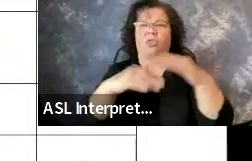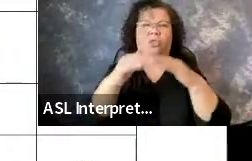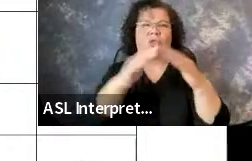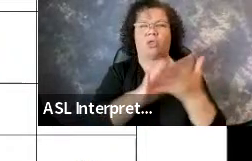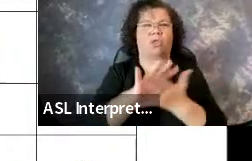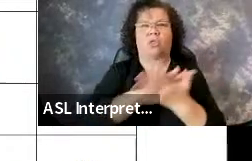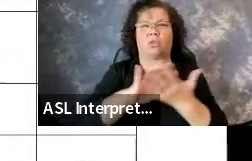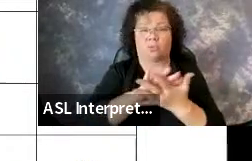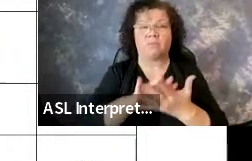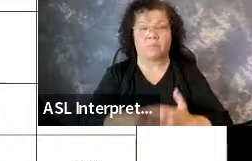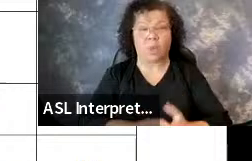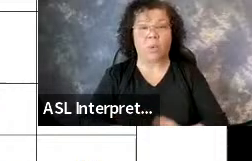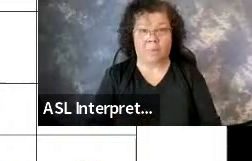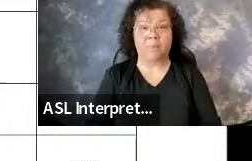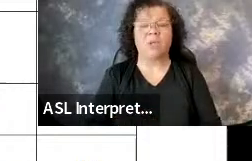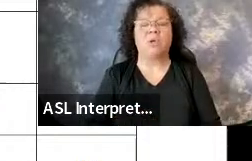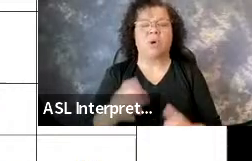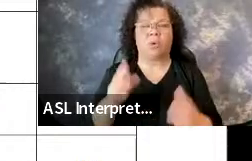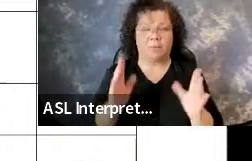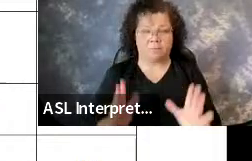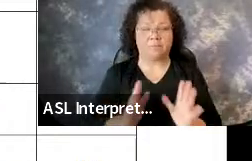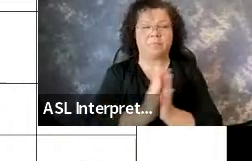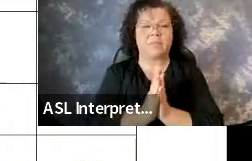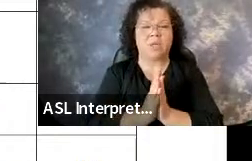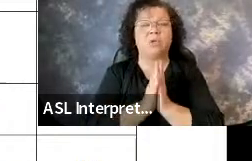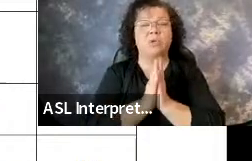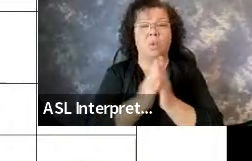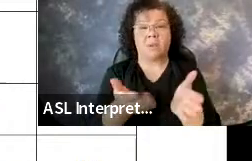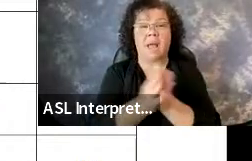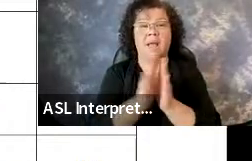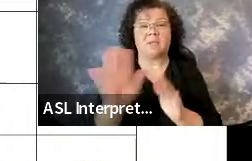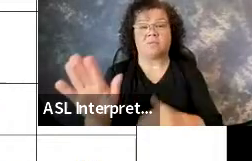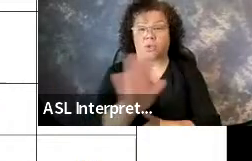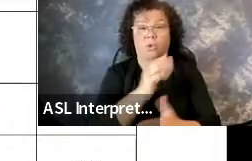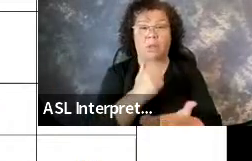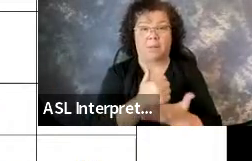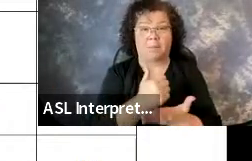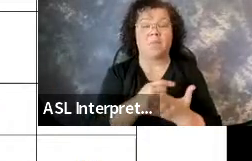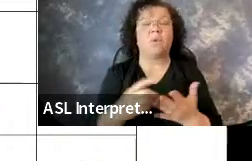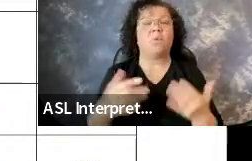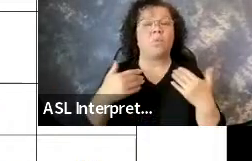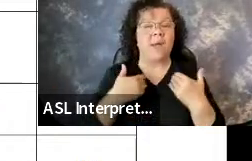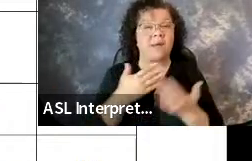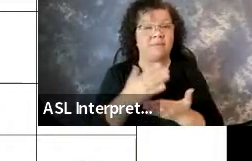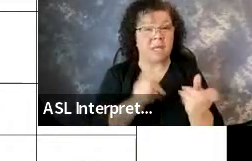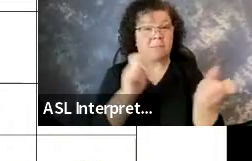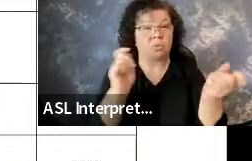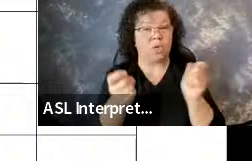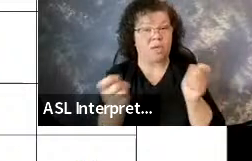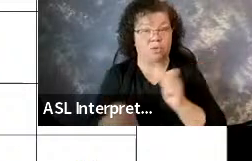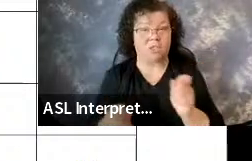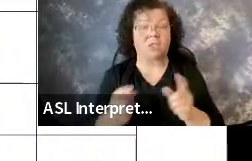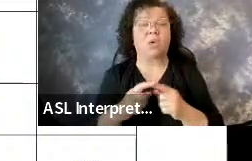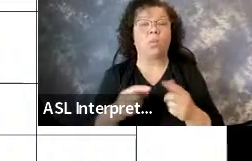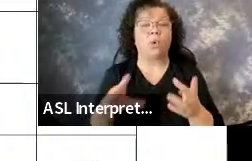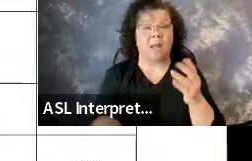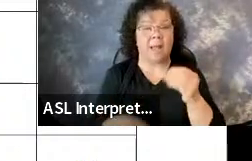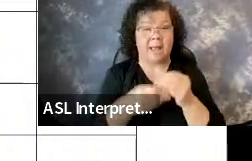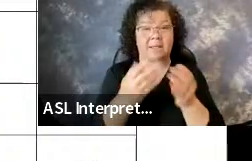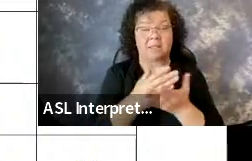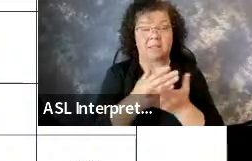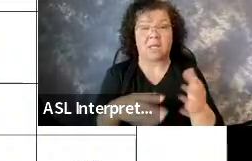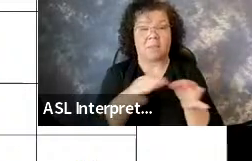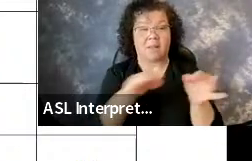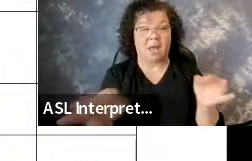Okay, so I'm gonna ask for your help on this. We've got some changes. We're adding some language in